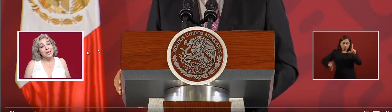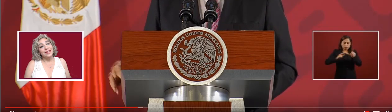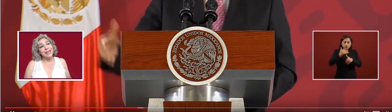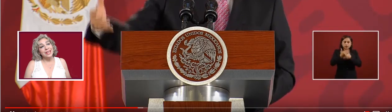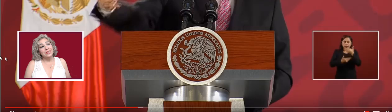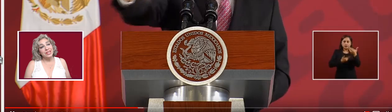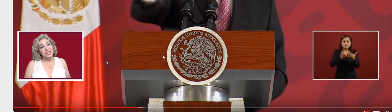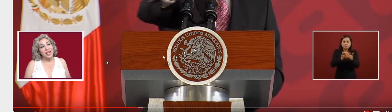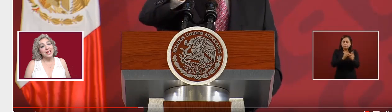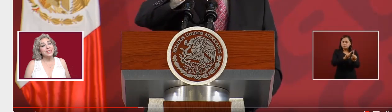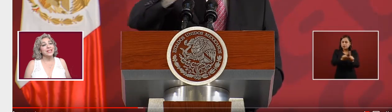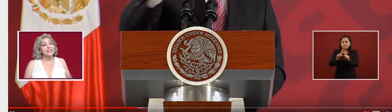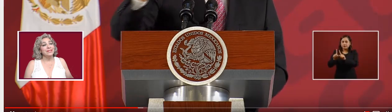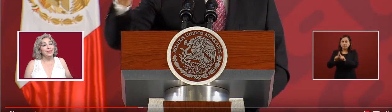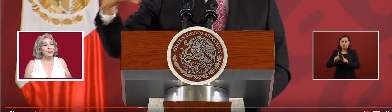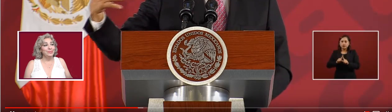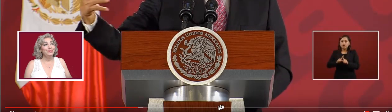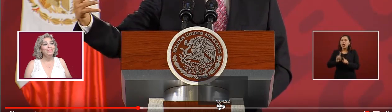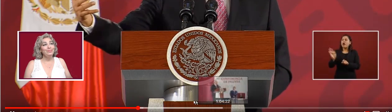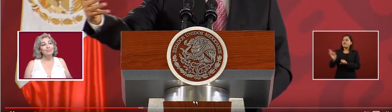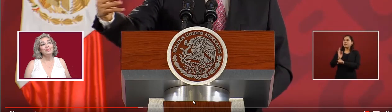And, in the case of education,